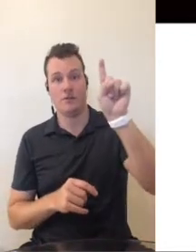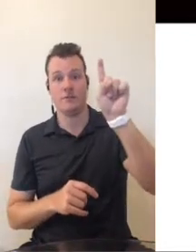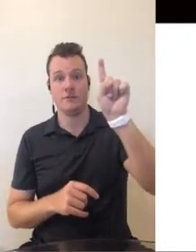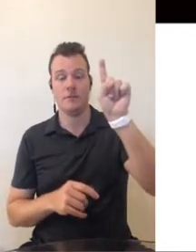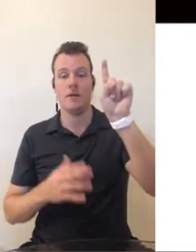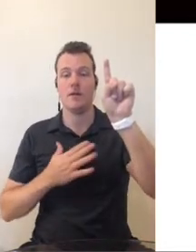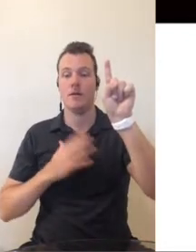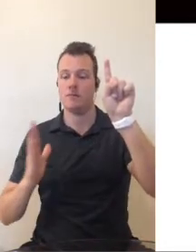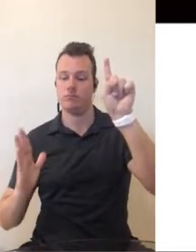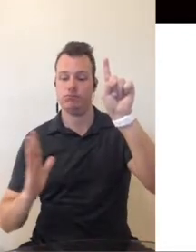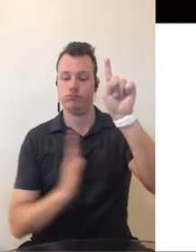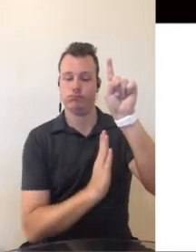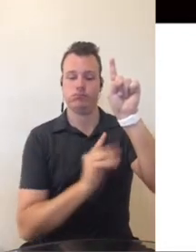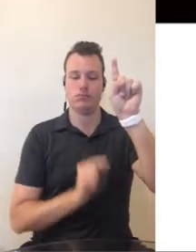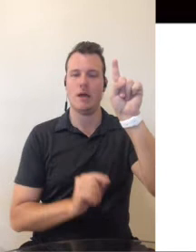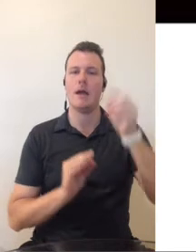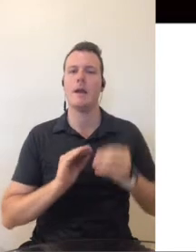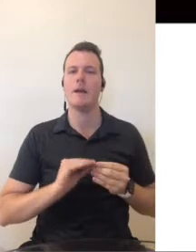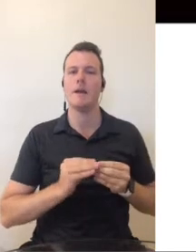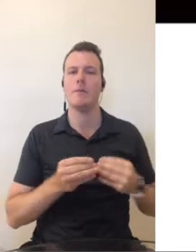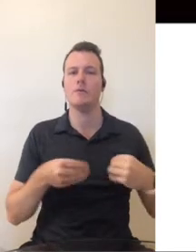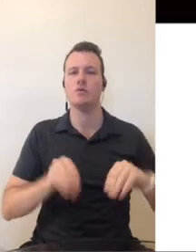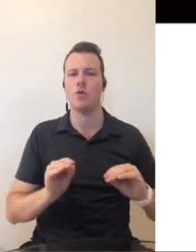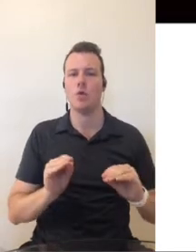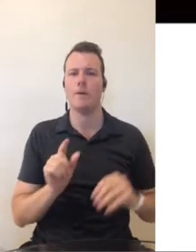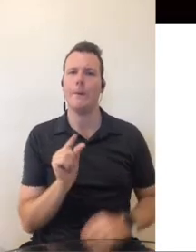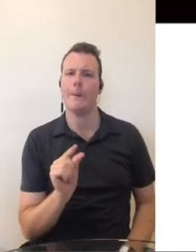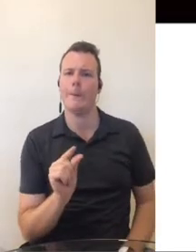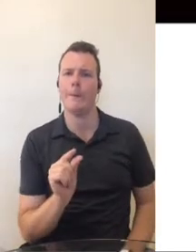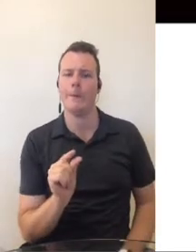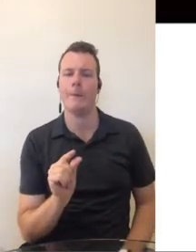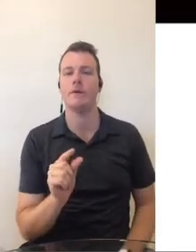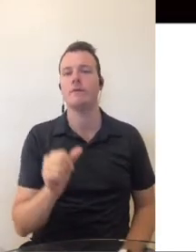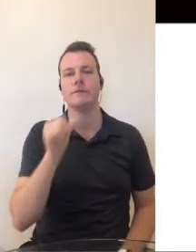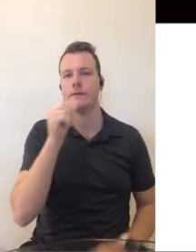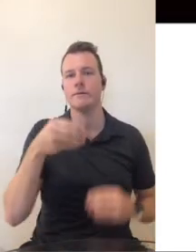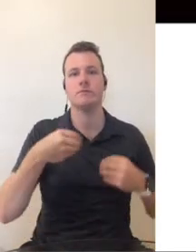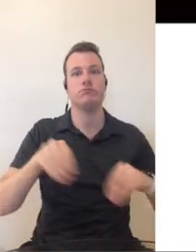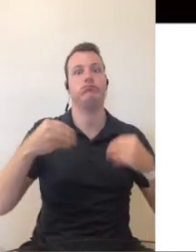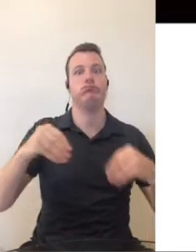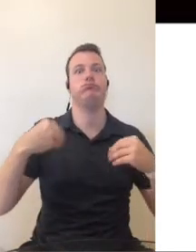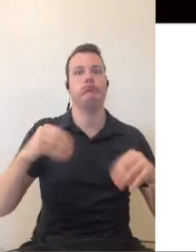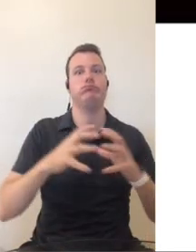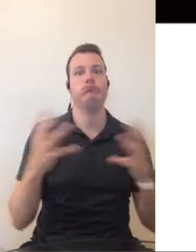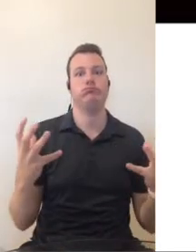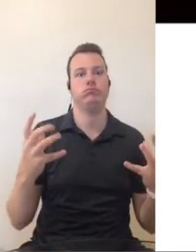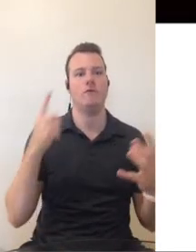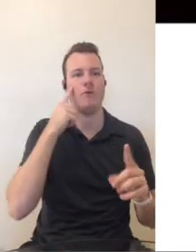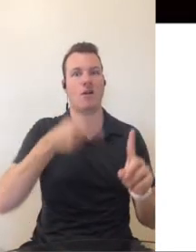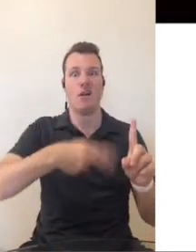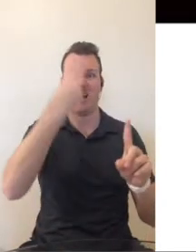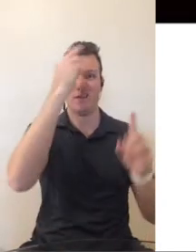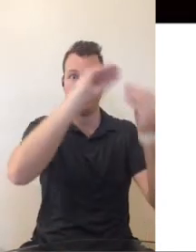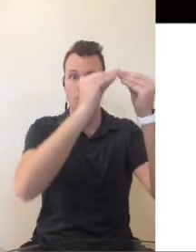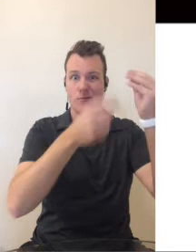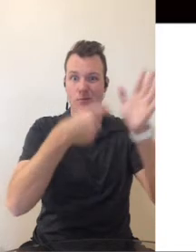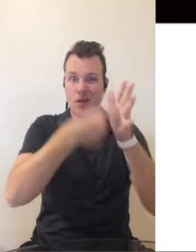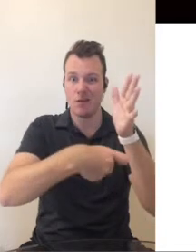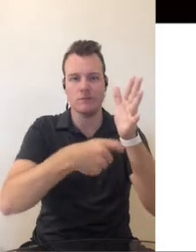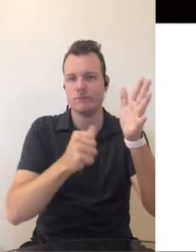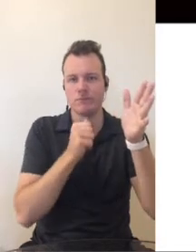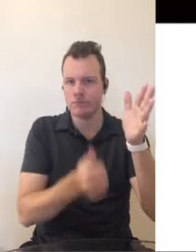that my quantity sold is going to be pretty little. I'm not going to sell a whole lot at a very high price. So